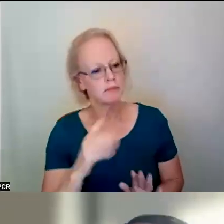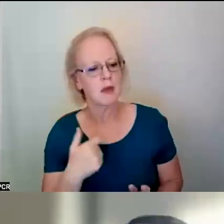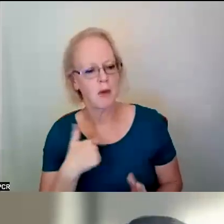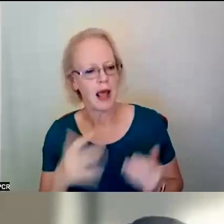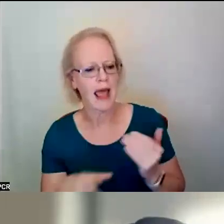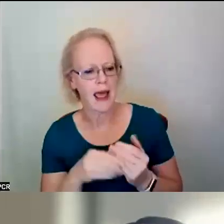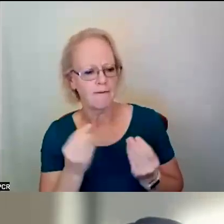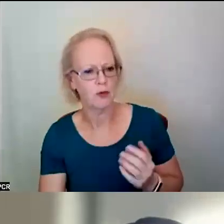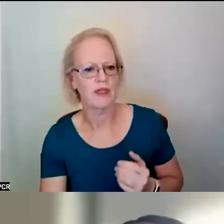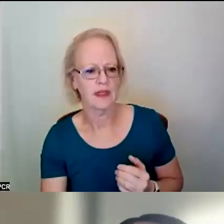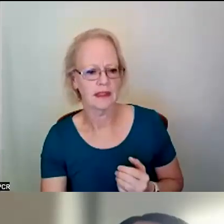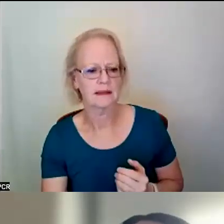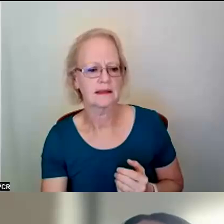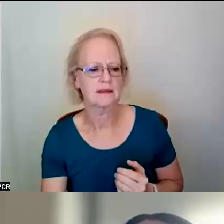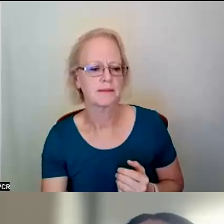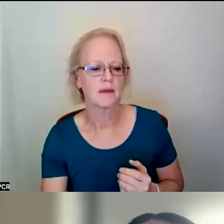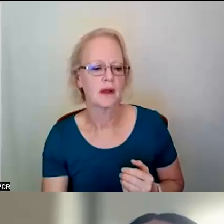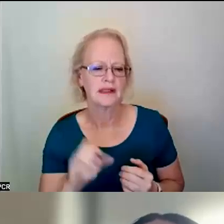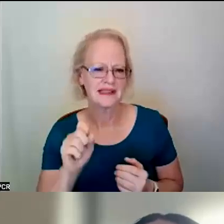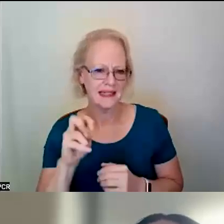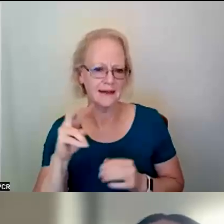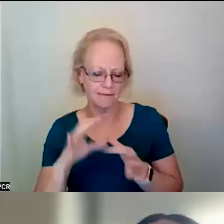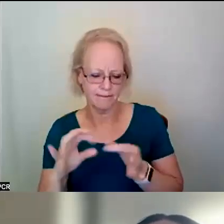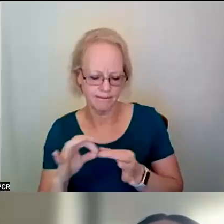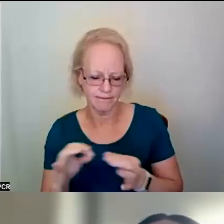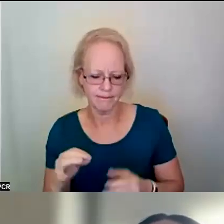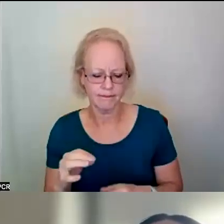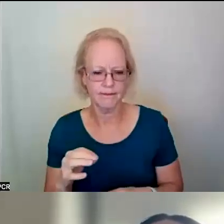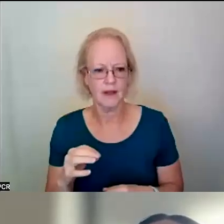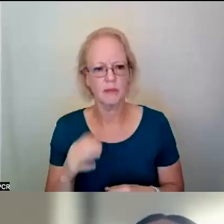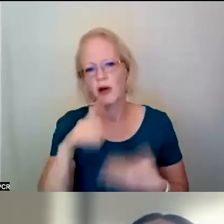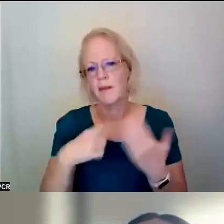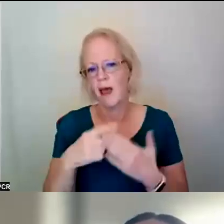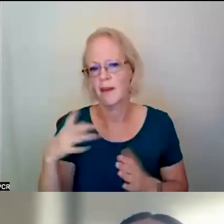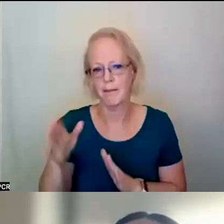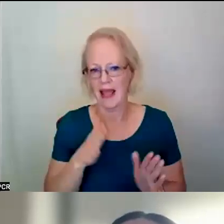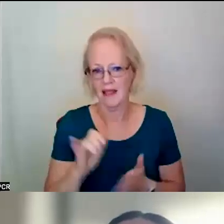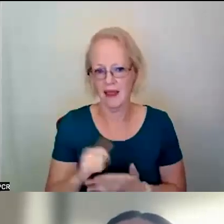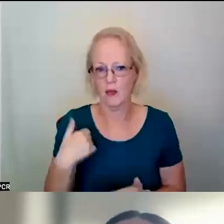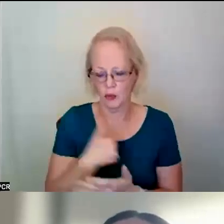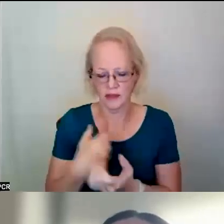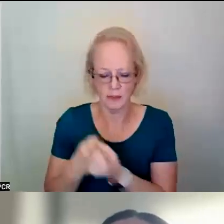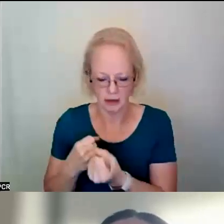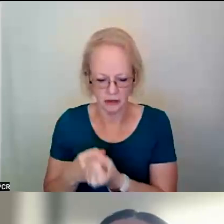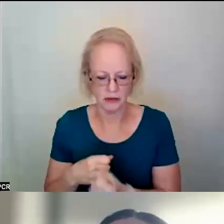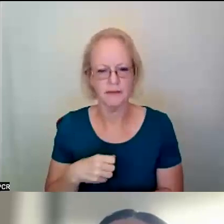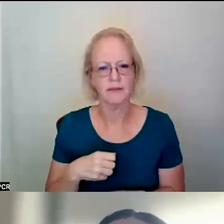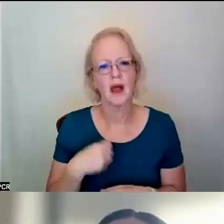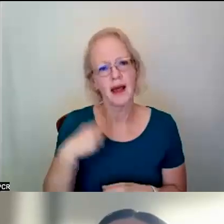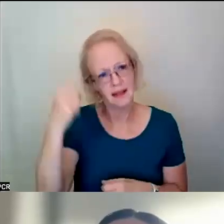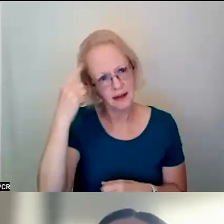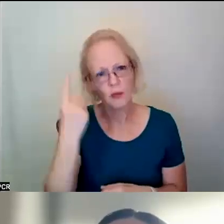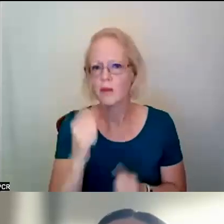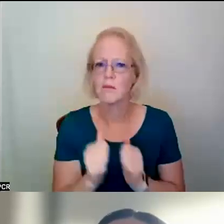are trying to do with the plan that we sponsor, we think that one of the most important things that we do is